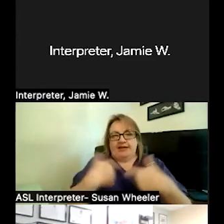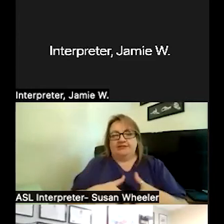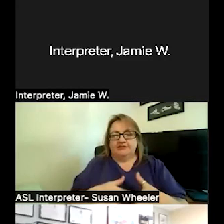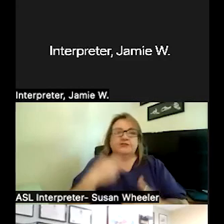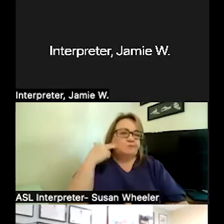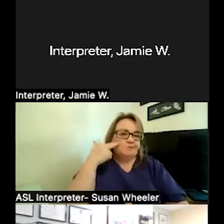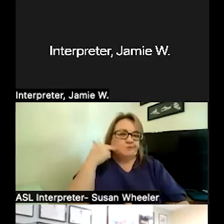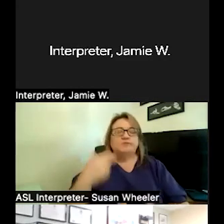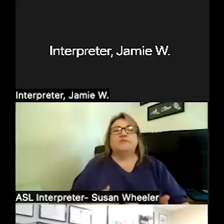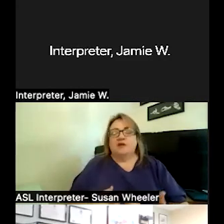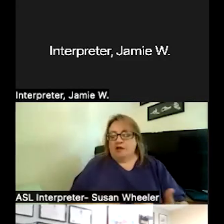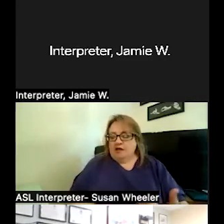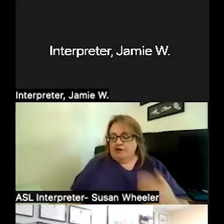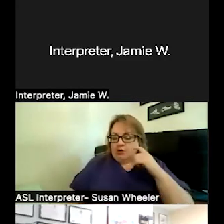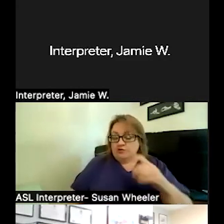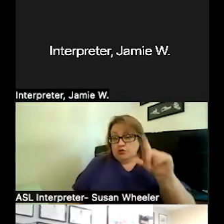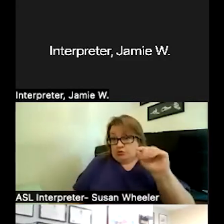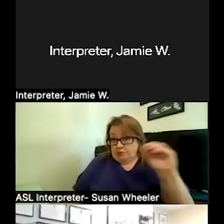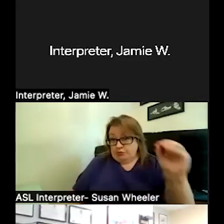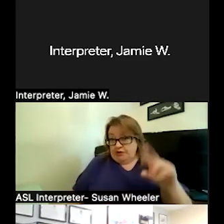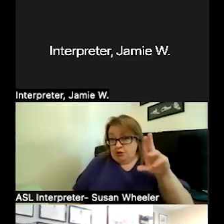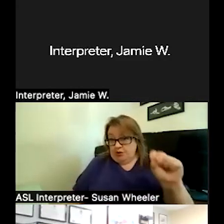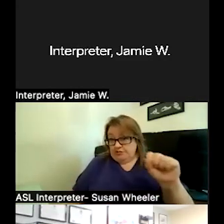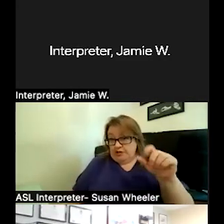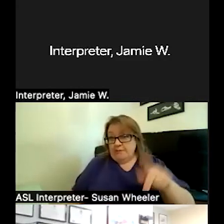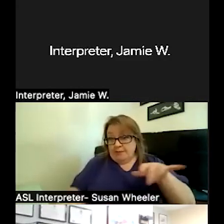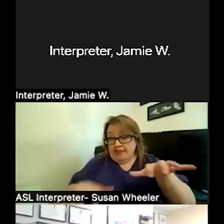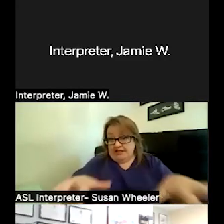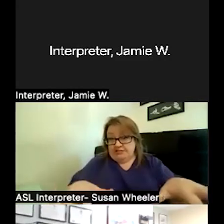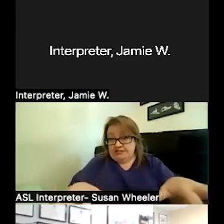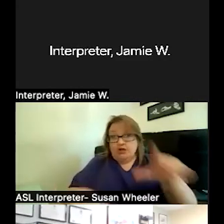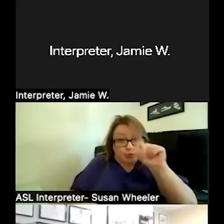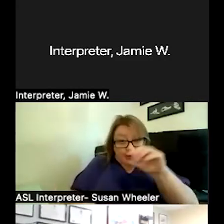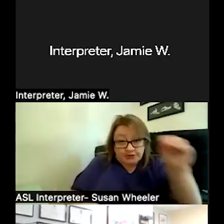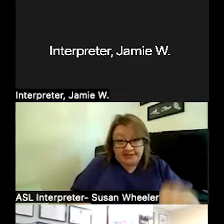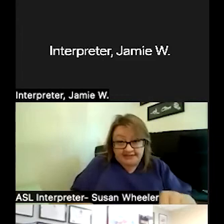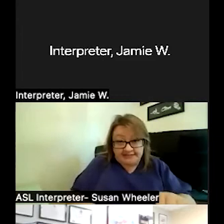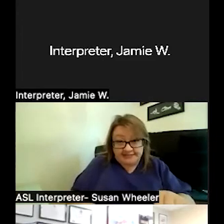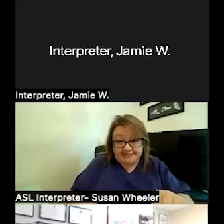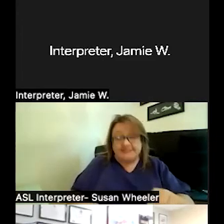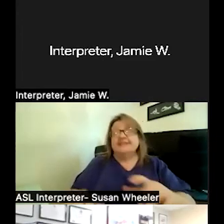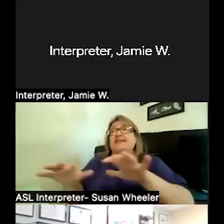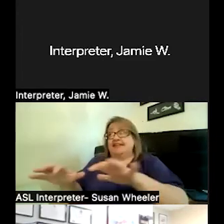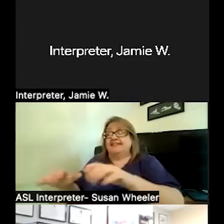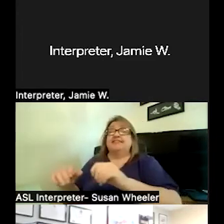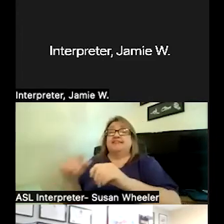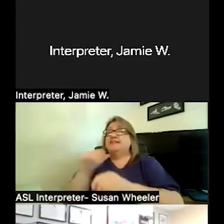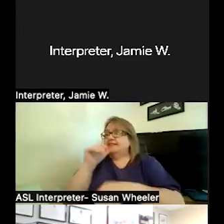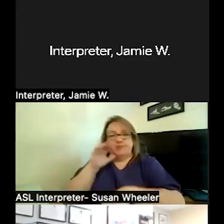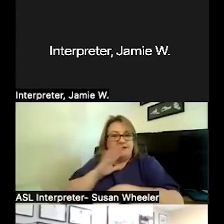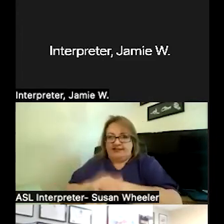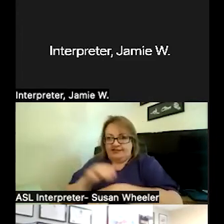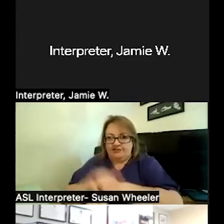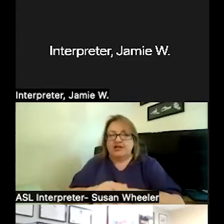note, 20% of the US population speaks a language other than English, but in California, it's more than double that. It's nearly